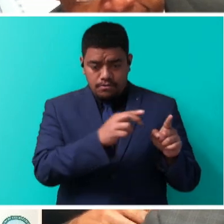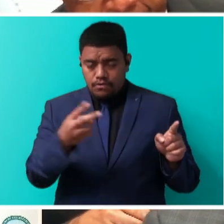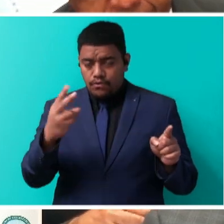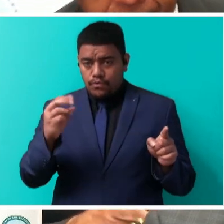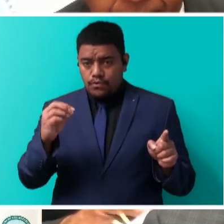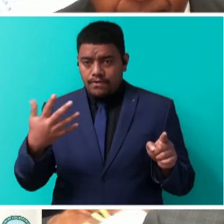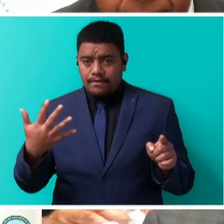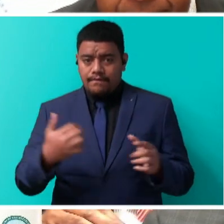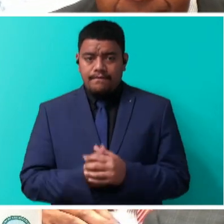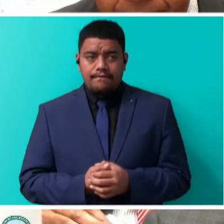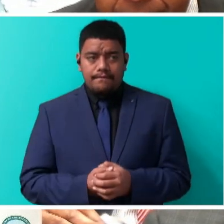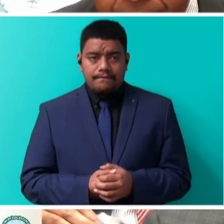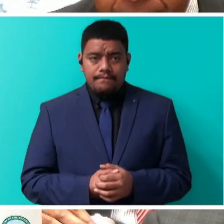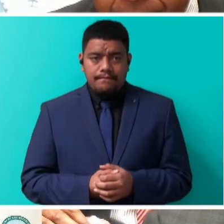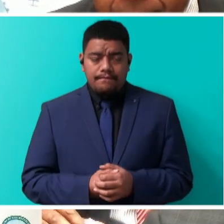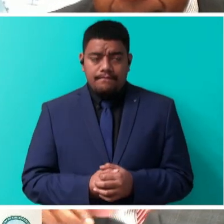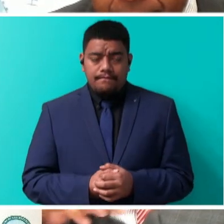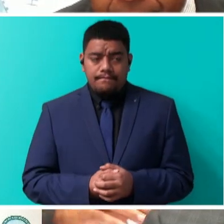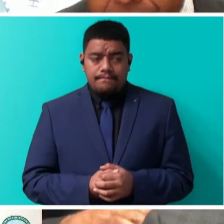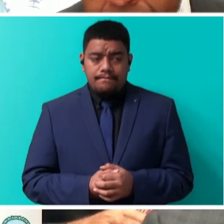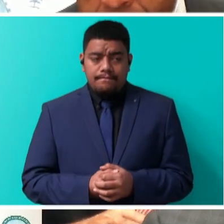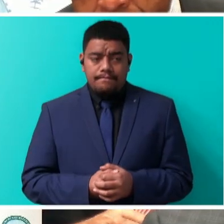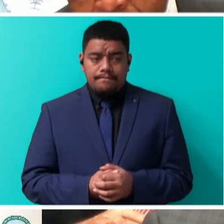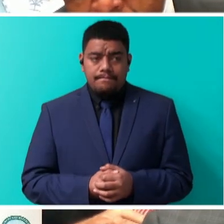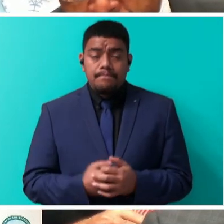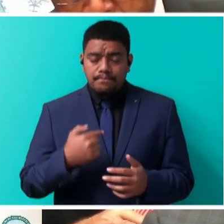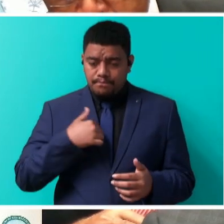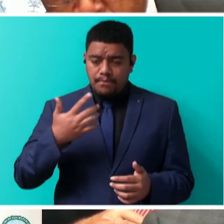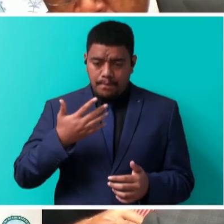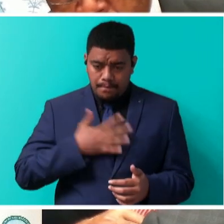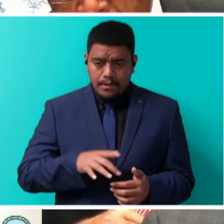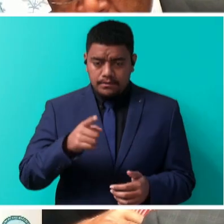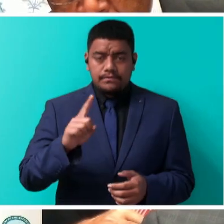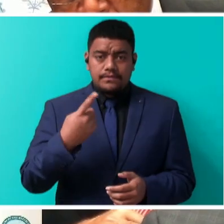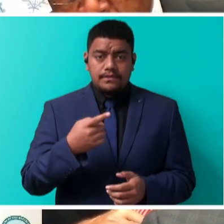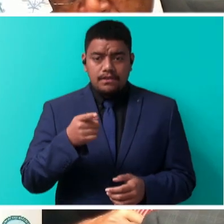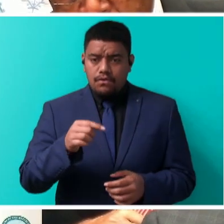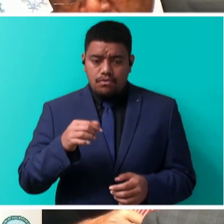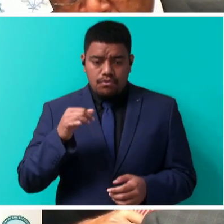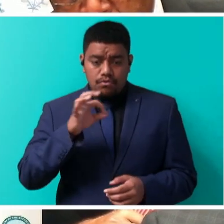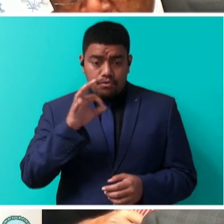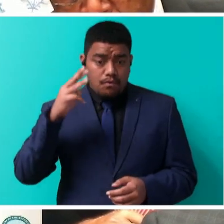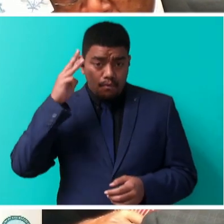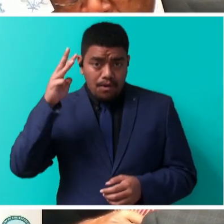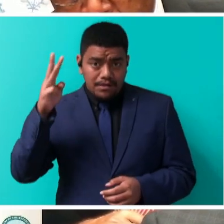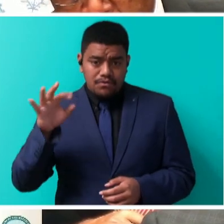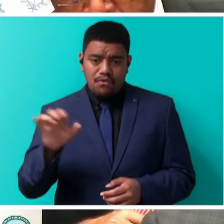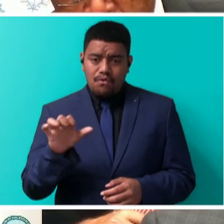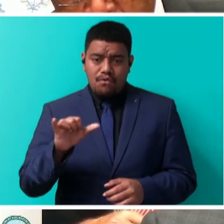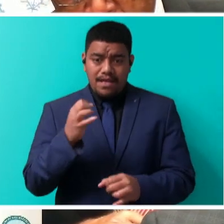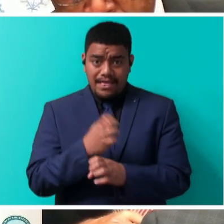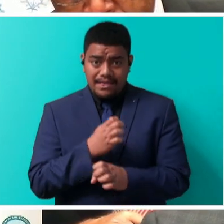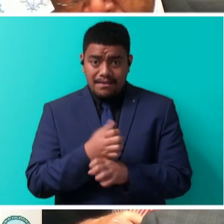being enacted as act of Parliament. I must stress here that it is not a wise, ethical, or practical